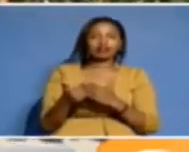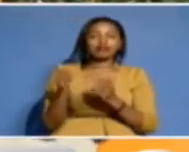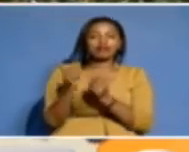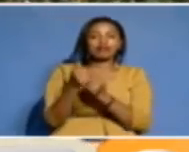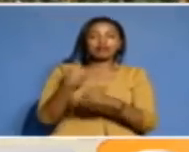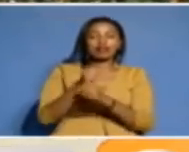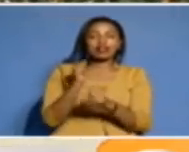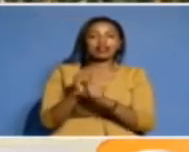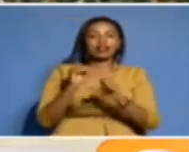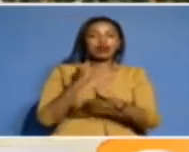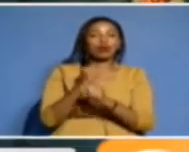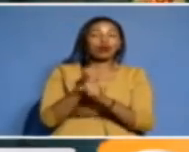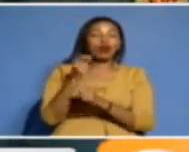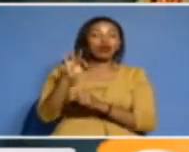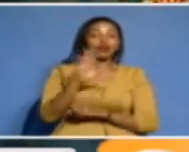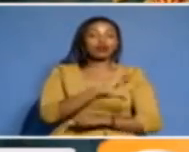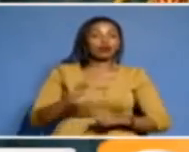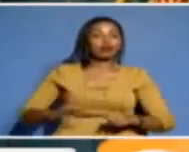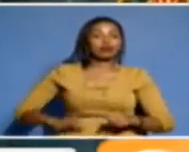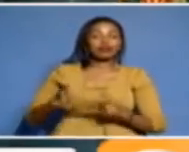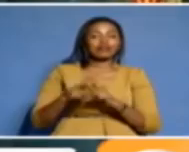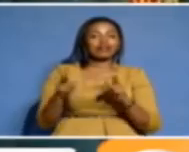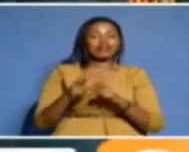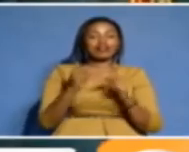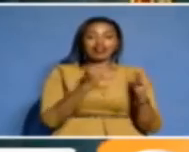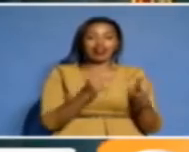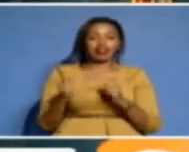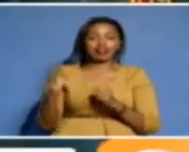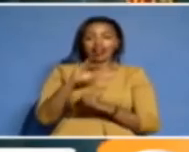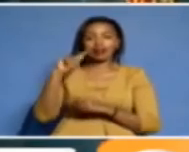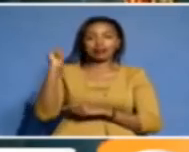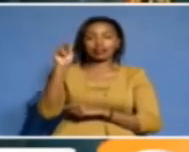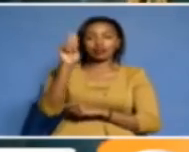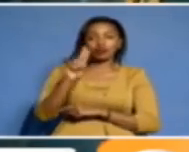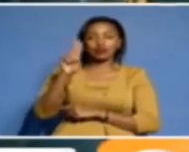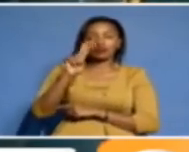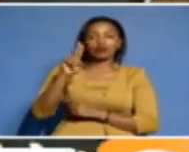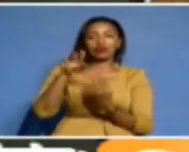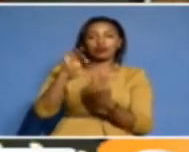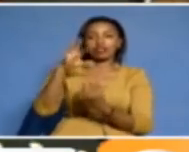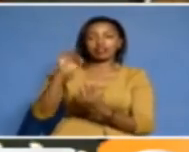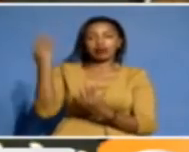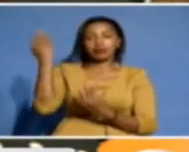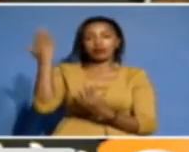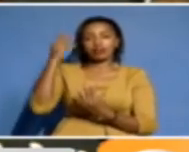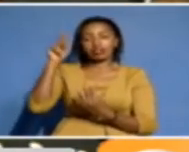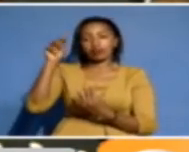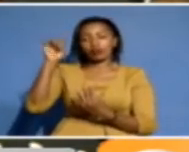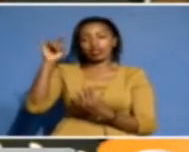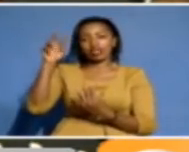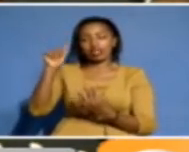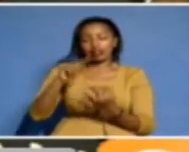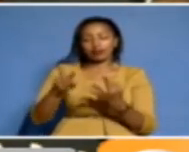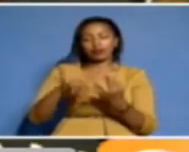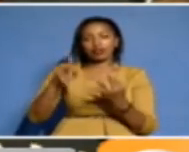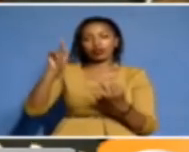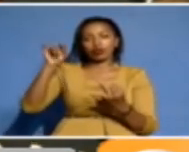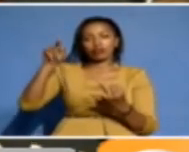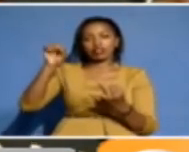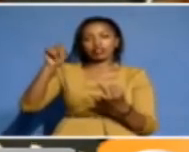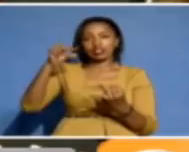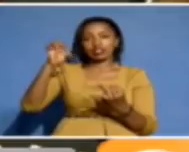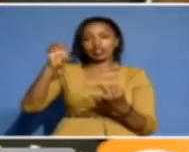commission and the judiciary. President Kenyatta nominated Professor Mugenda, Koskei, and Gishohi on February